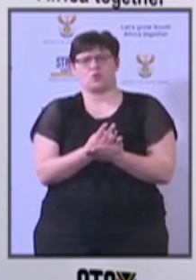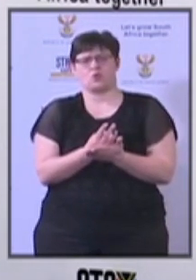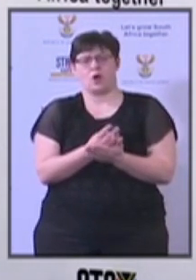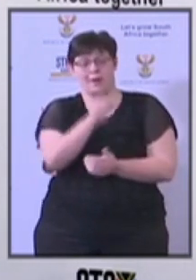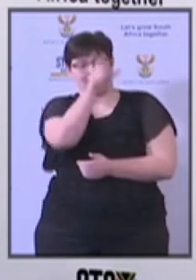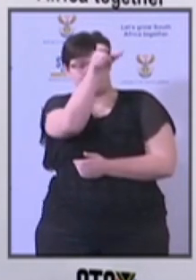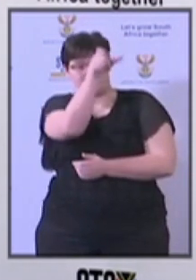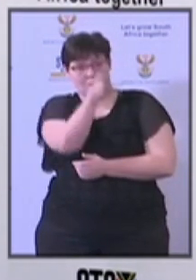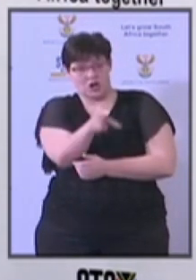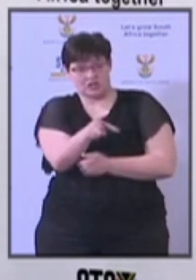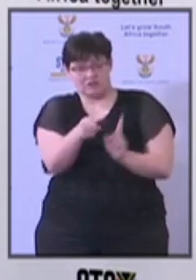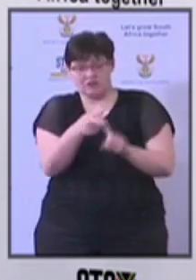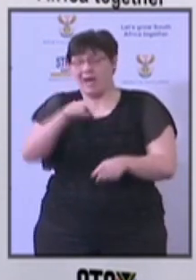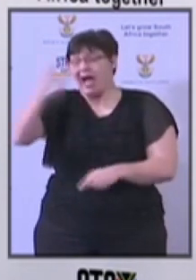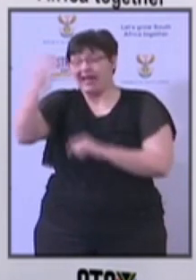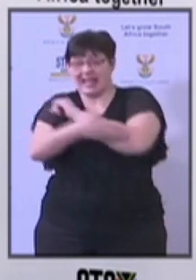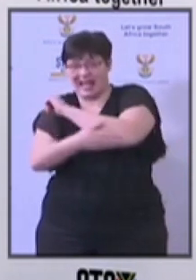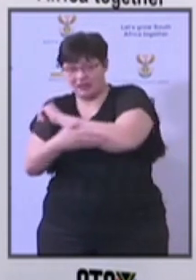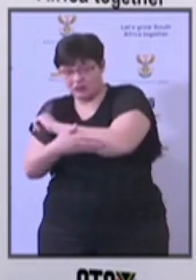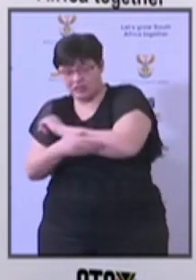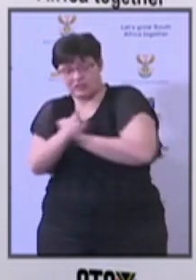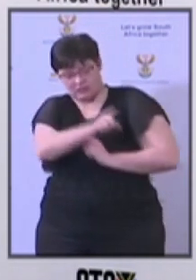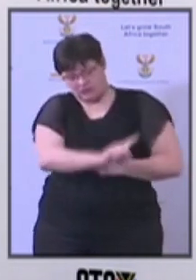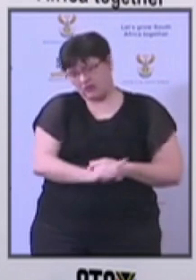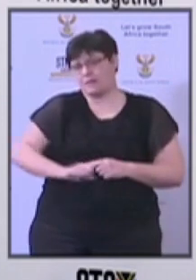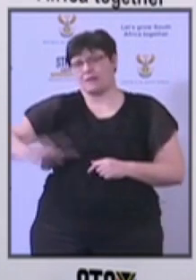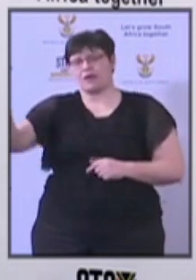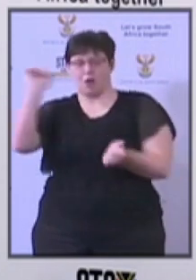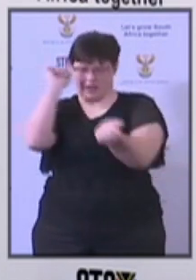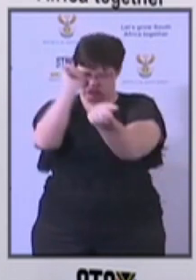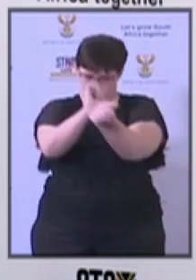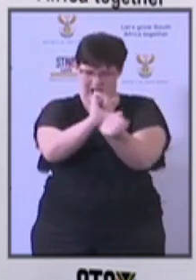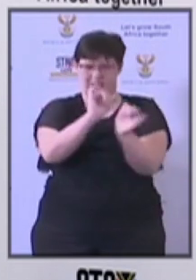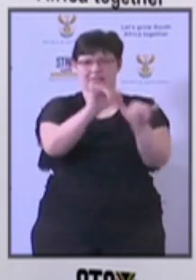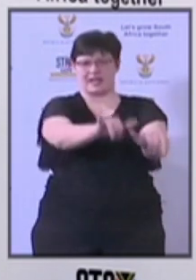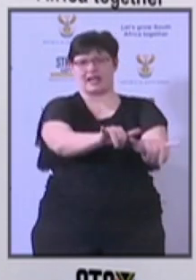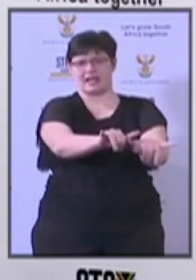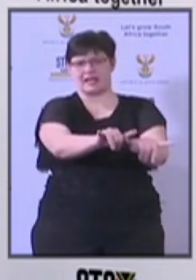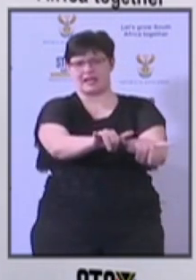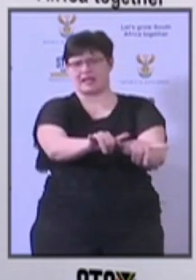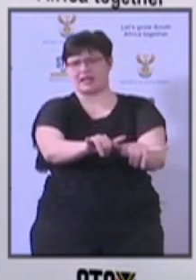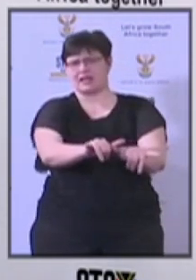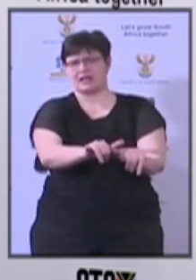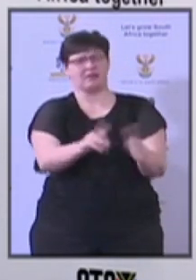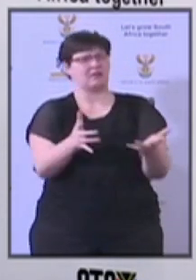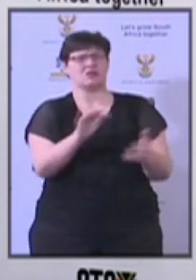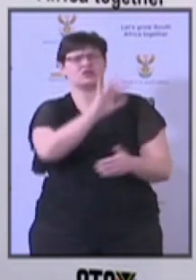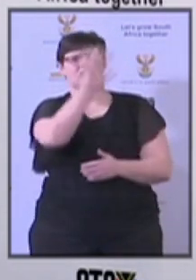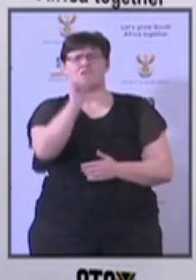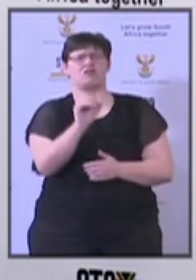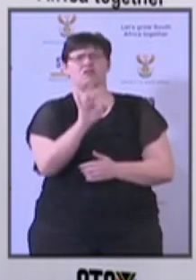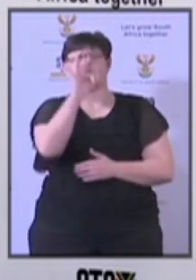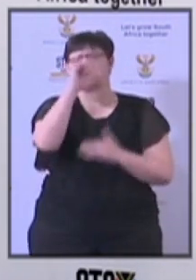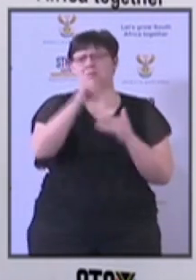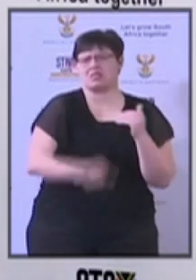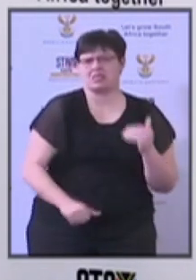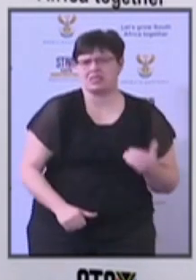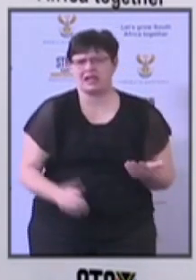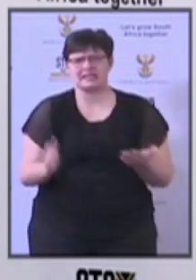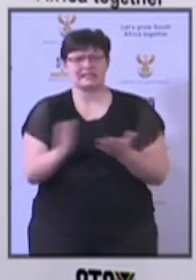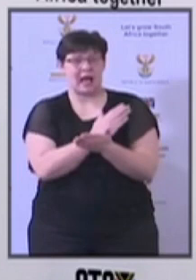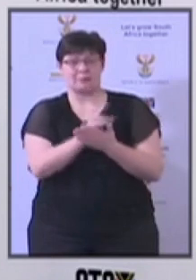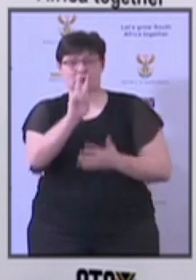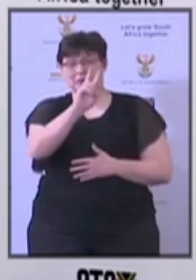people who come from other countries who have served sentences. There are people who have stayed in jail in South Africa for 3 months, some up to